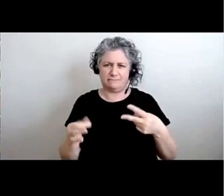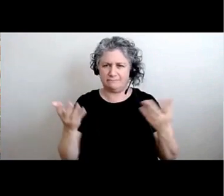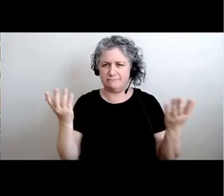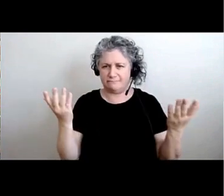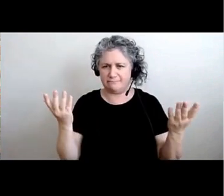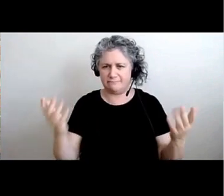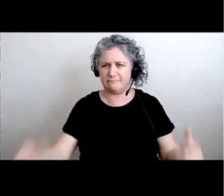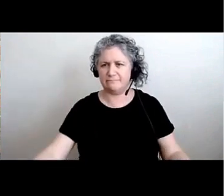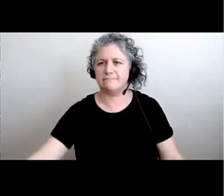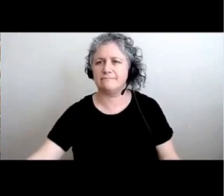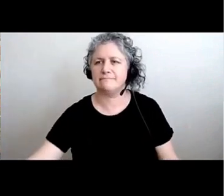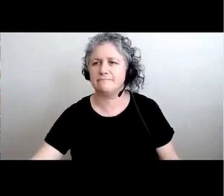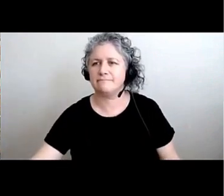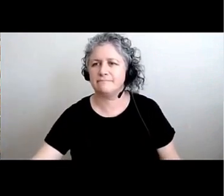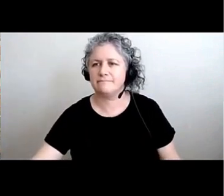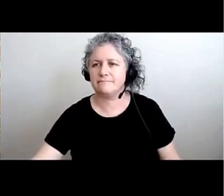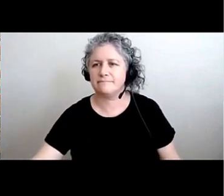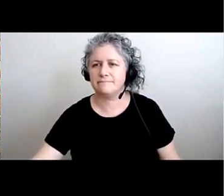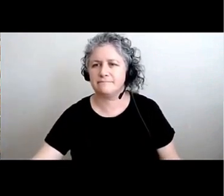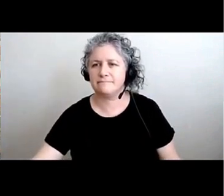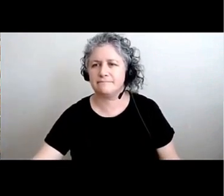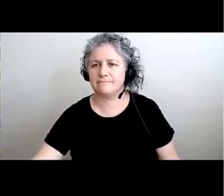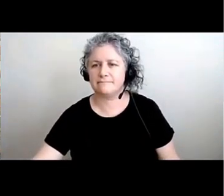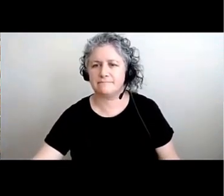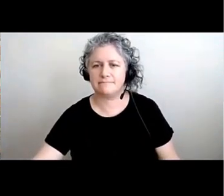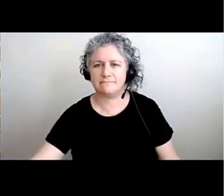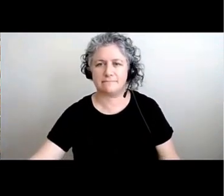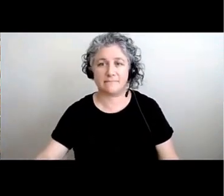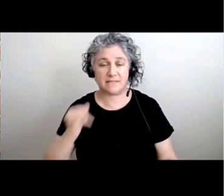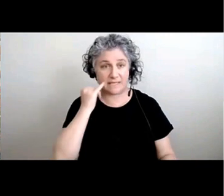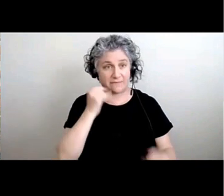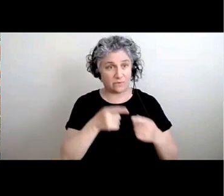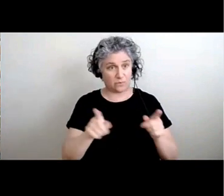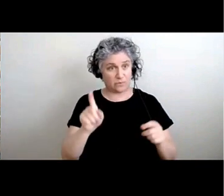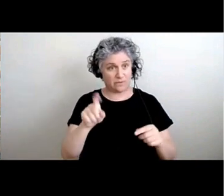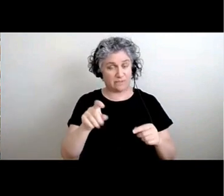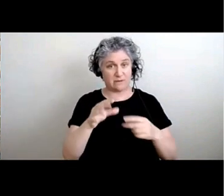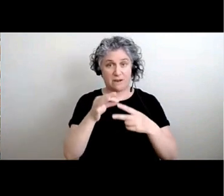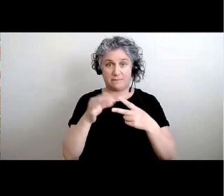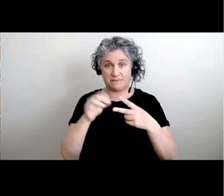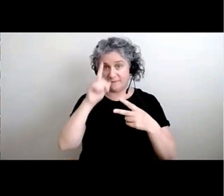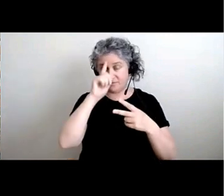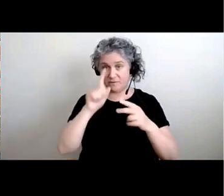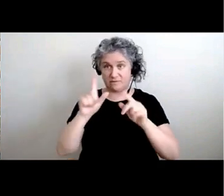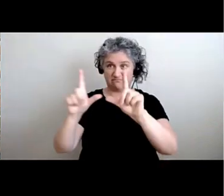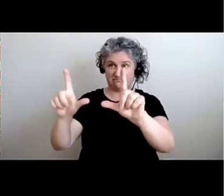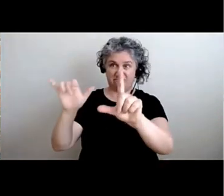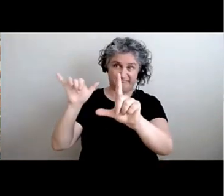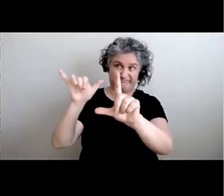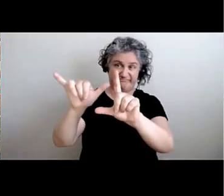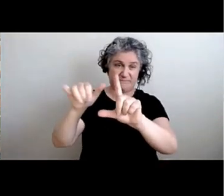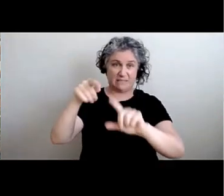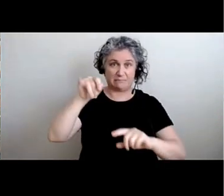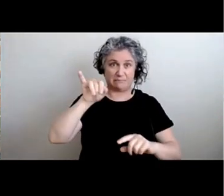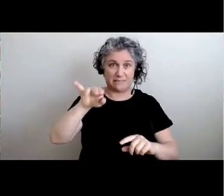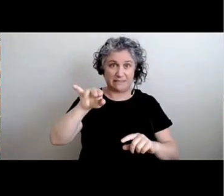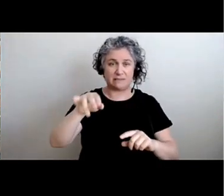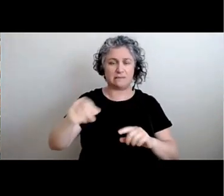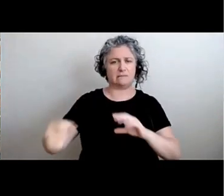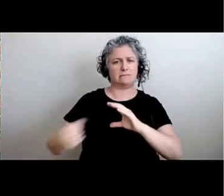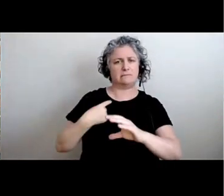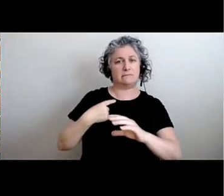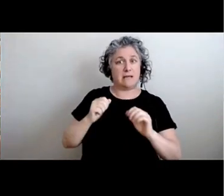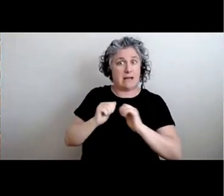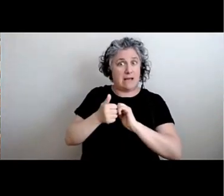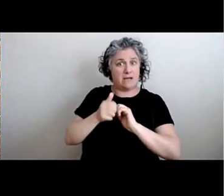view. Now, if you need pinning options, please let us know in the chat, message us, we will enable